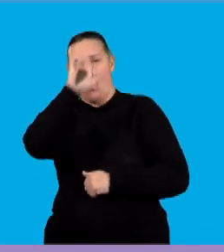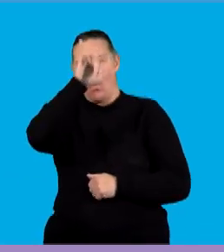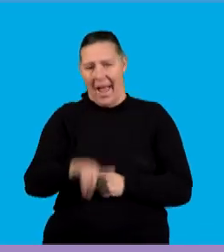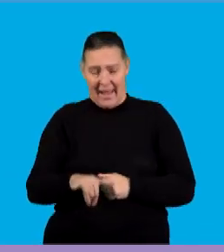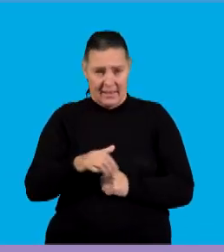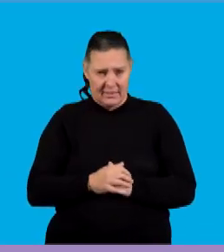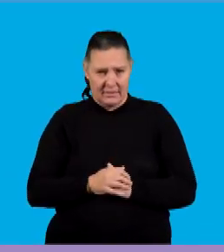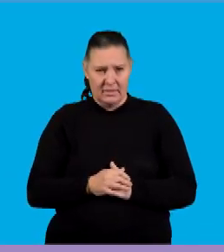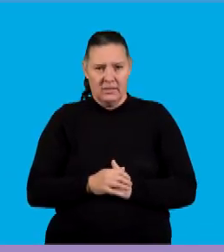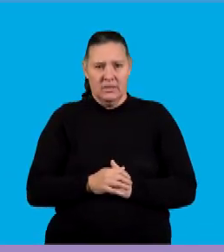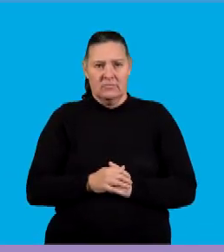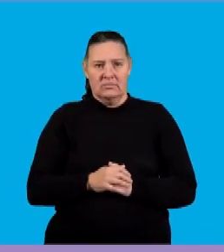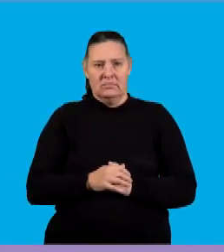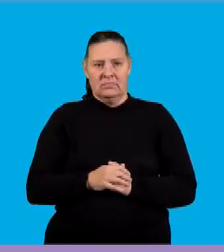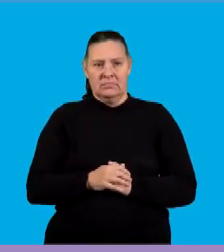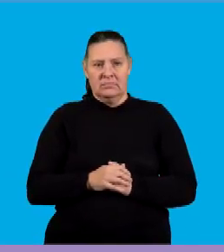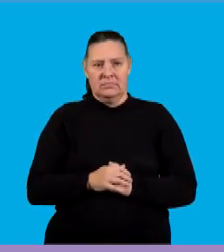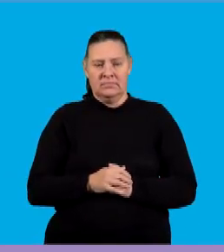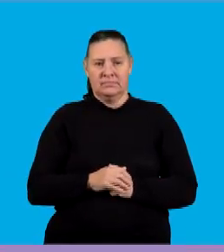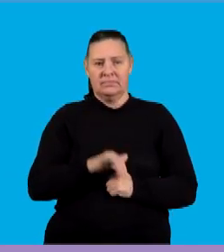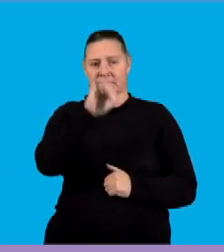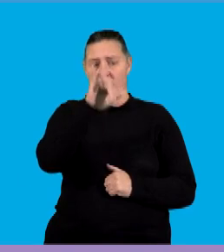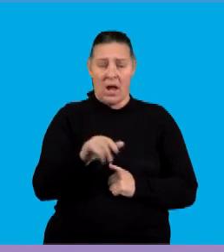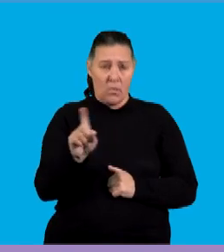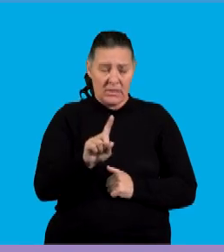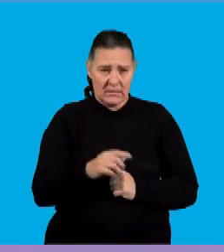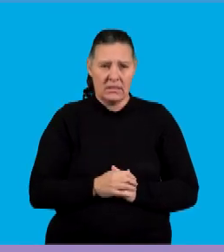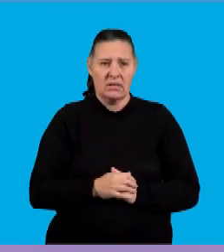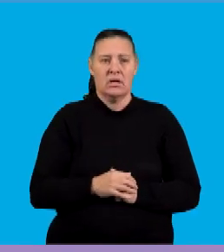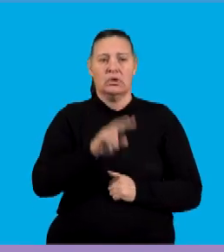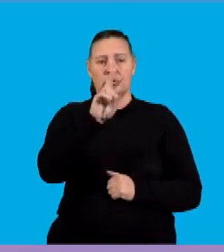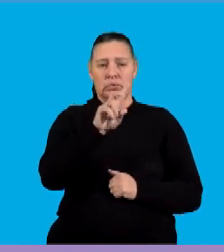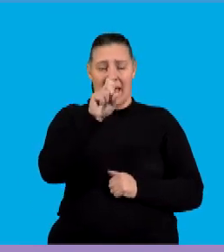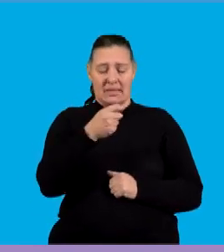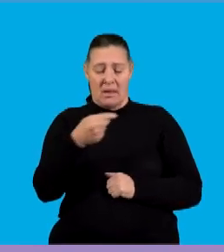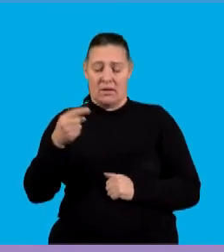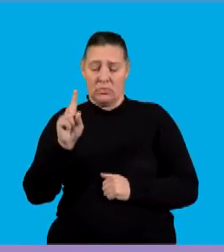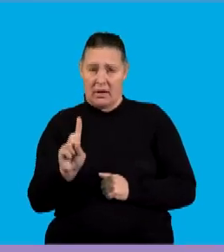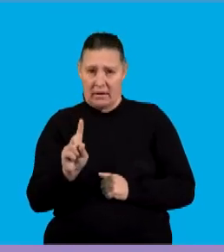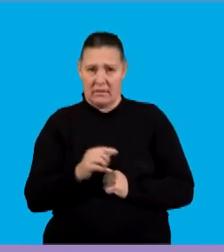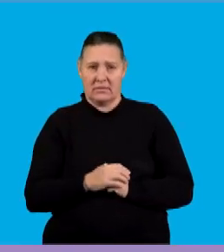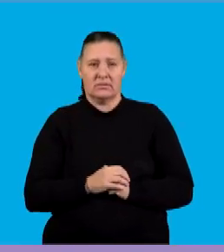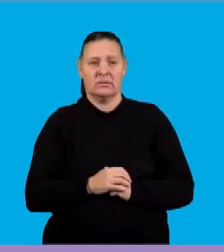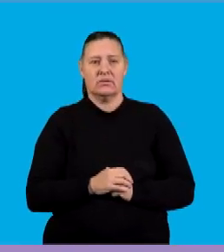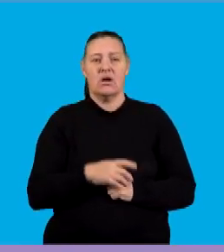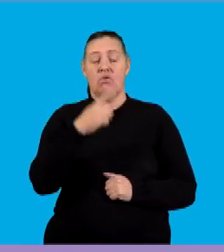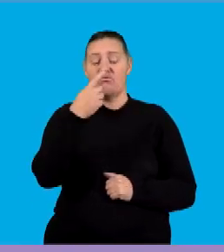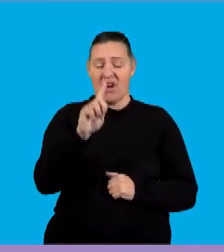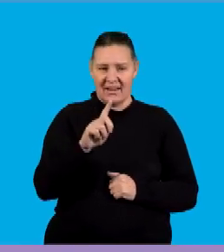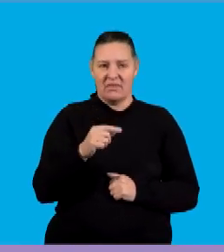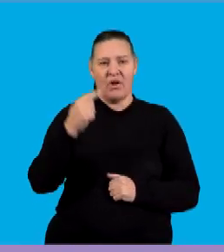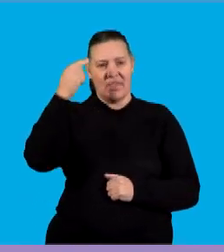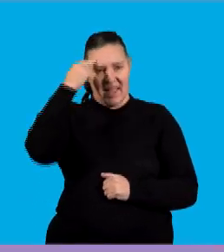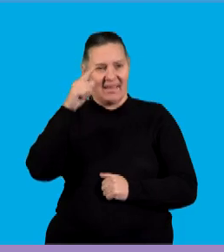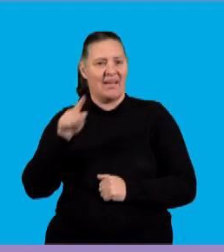you are thinking of minus 1. Then we have another one, which is y is equals to